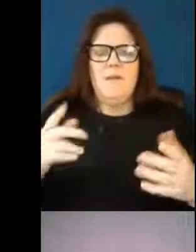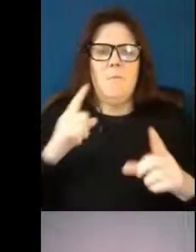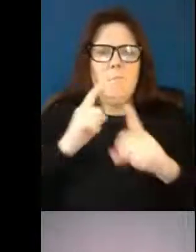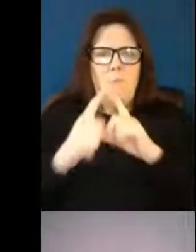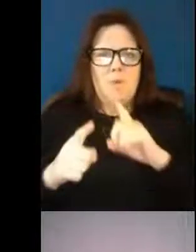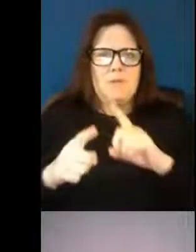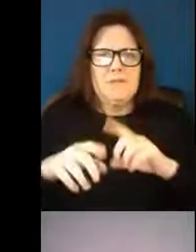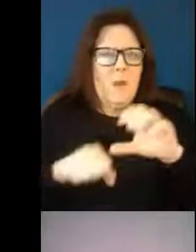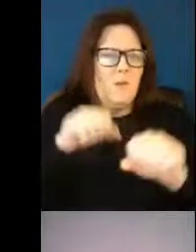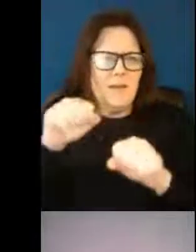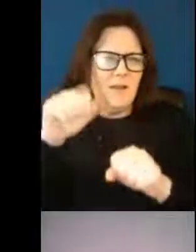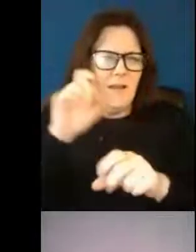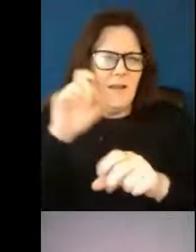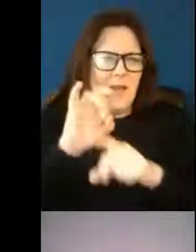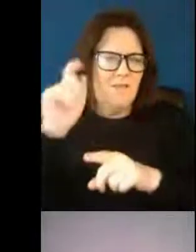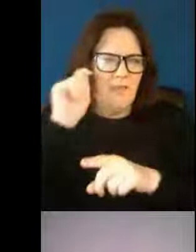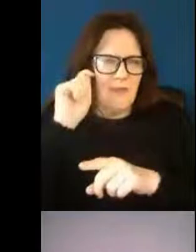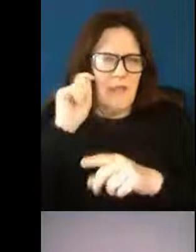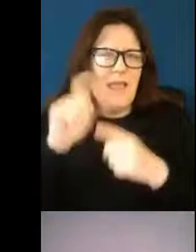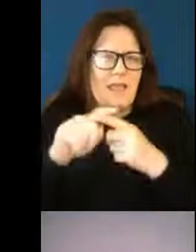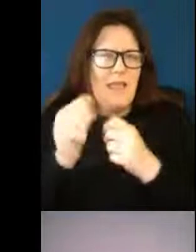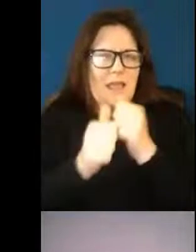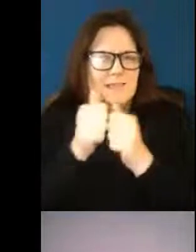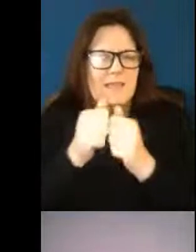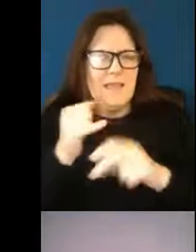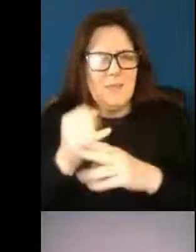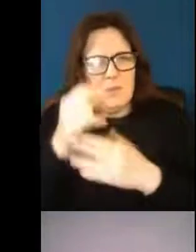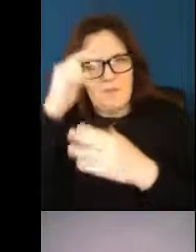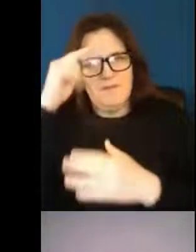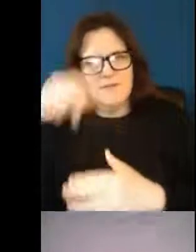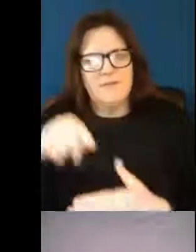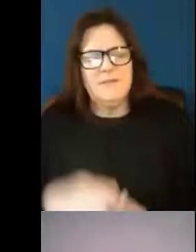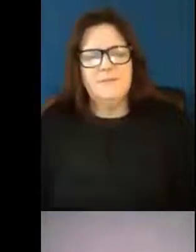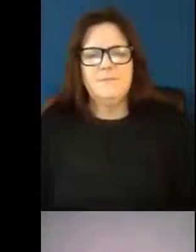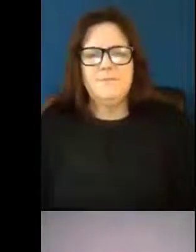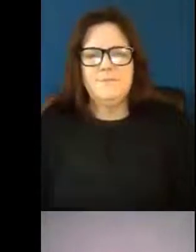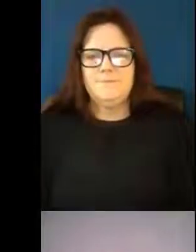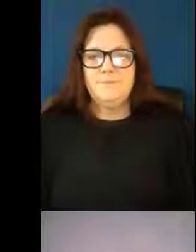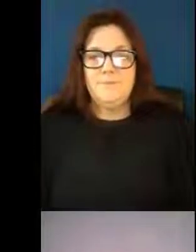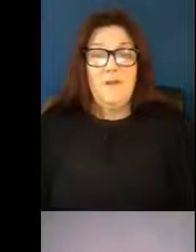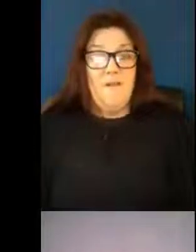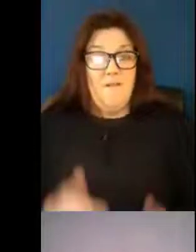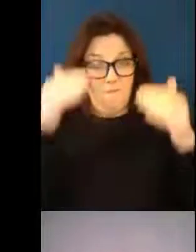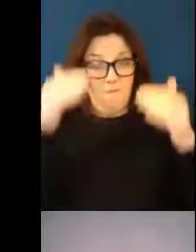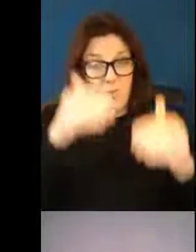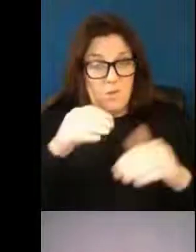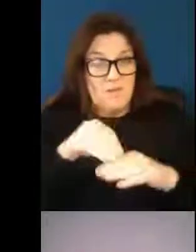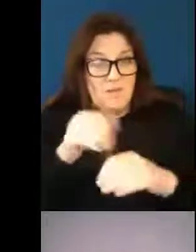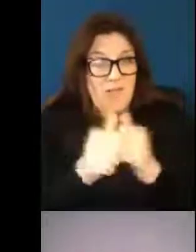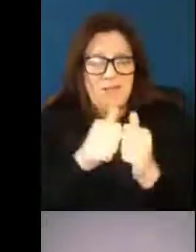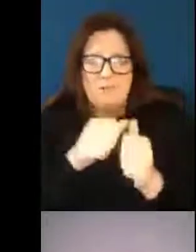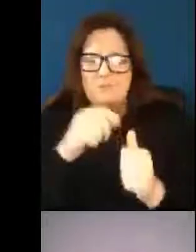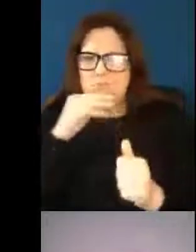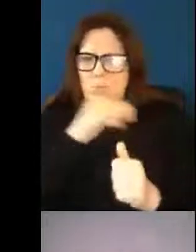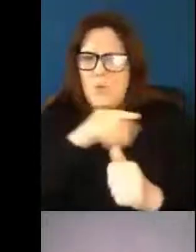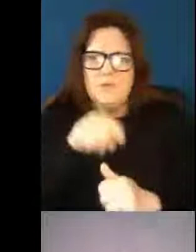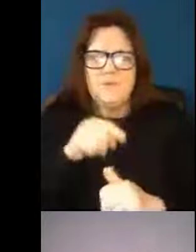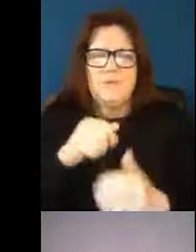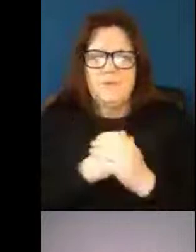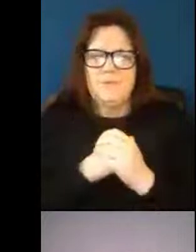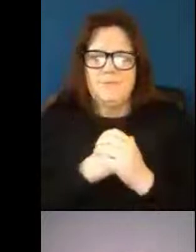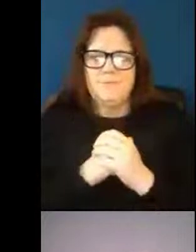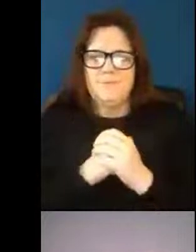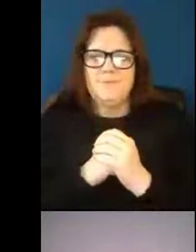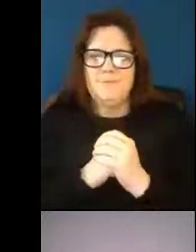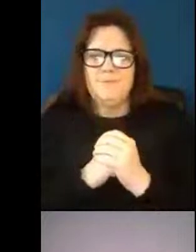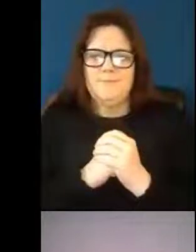post-colonial thinking and acting within the university. So that focus again on action is really quite pivotal. And one of the